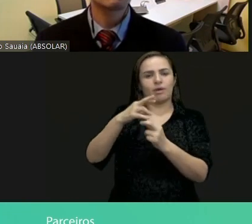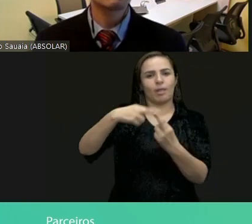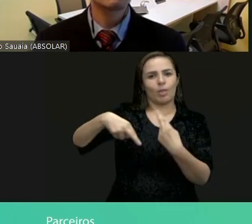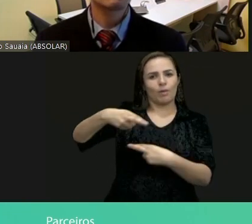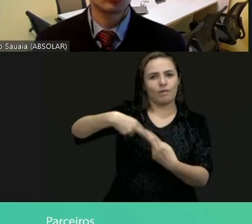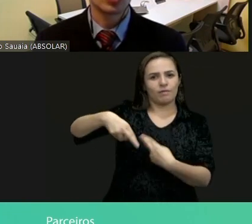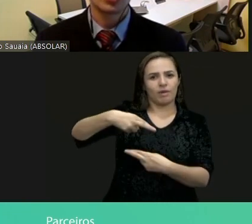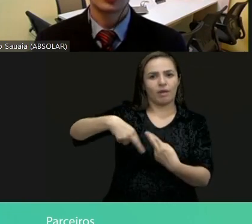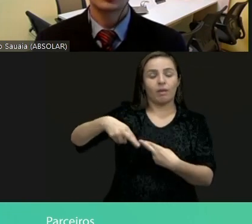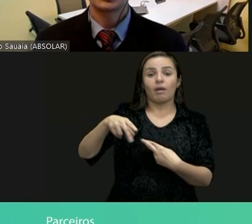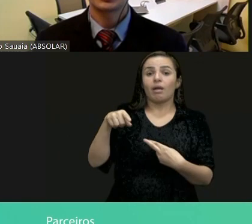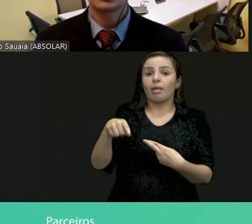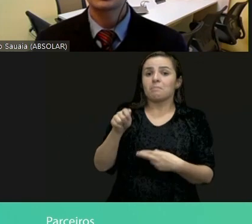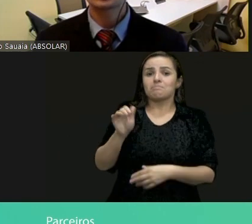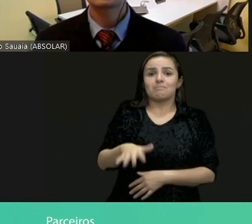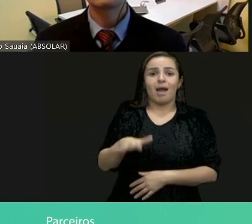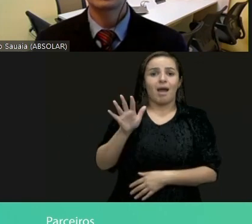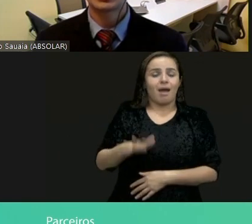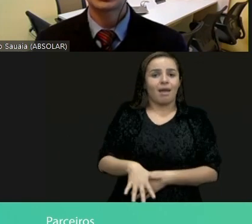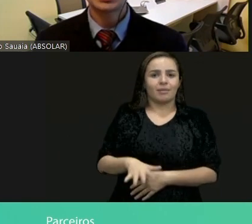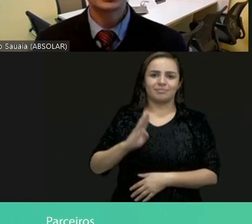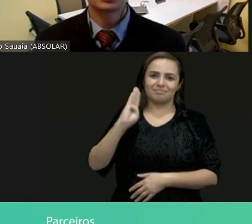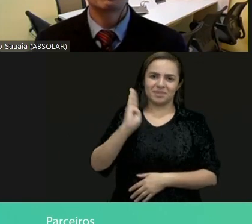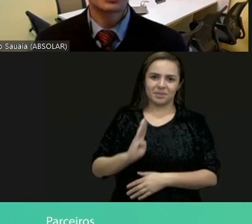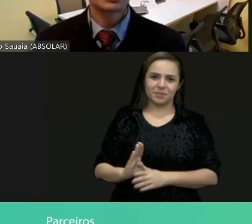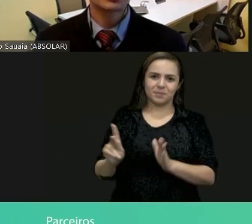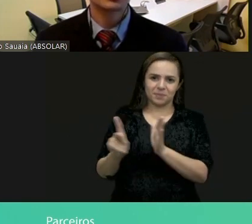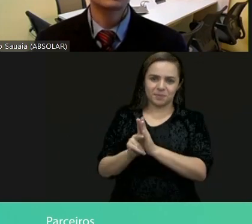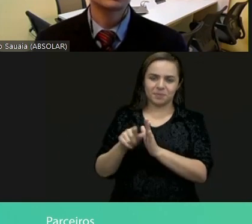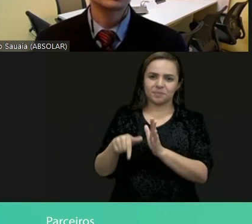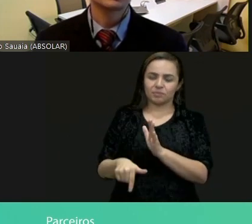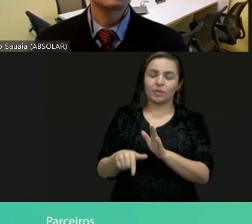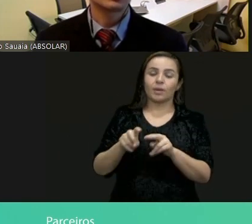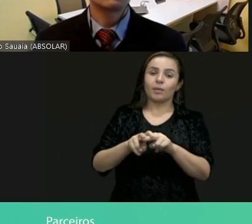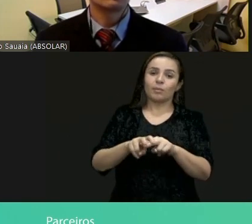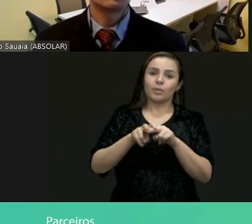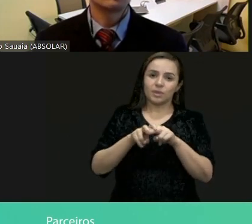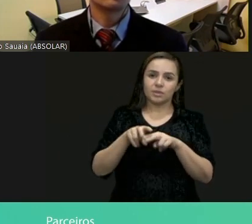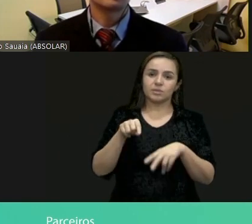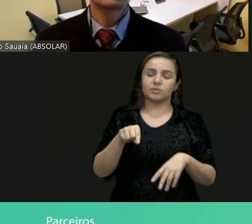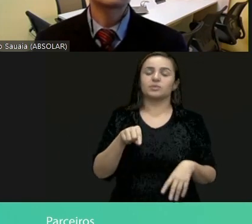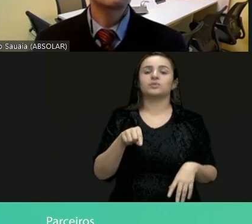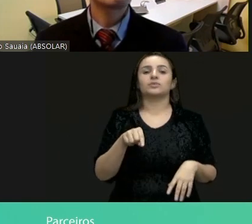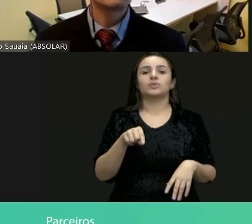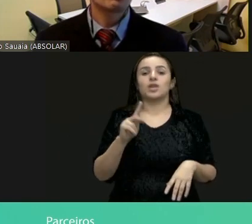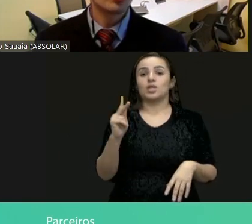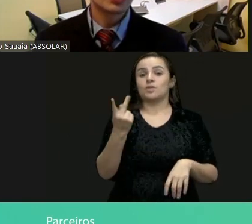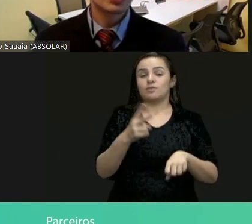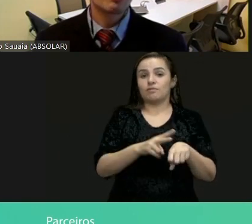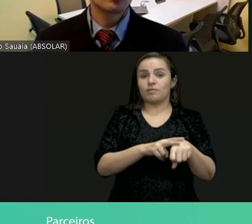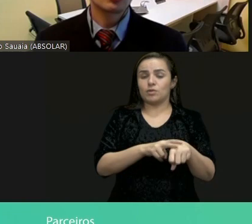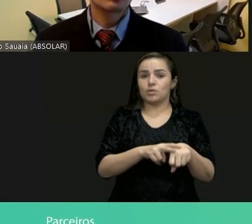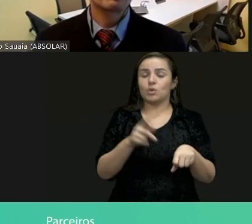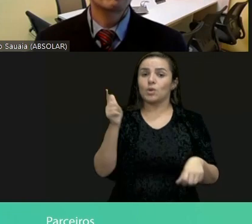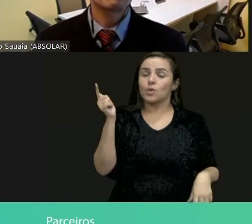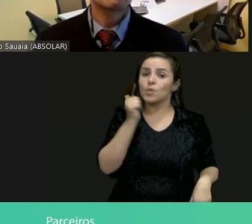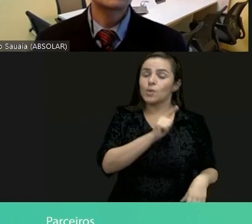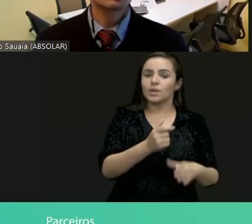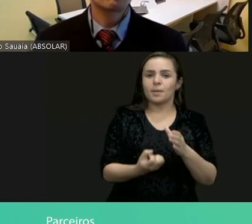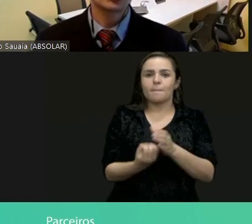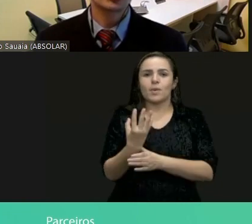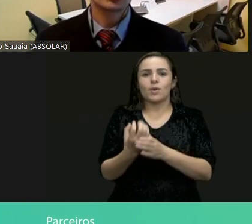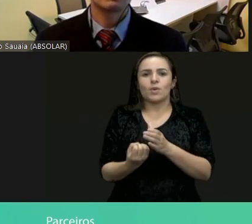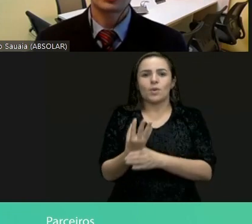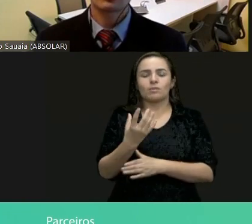renewable sources with very, very low cost. And this adds so that green hydrogen can